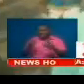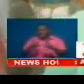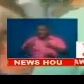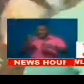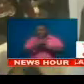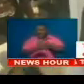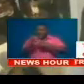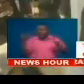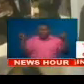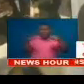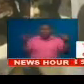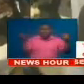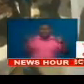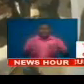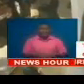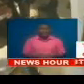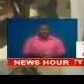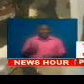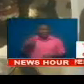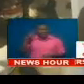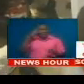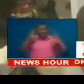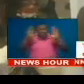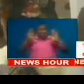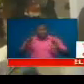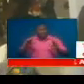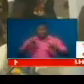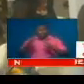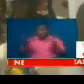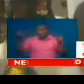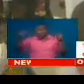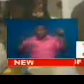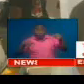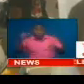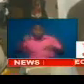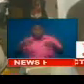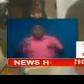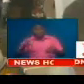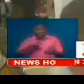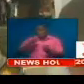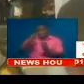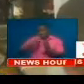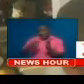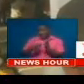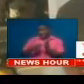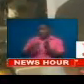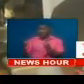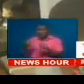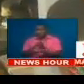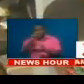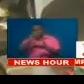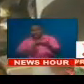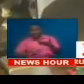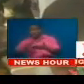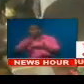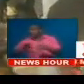places, different countries and all that. For our first time, I think it's great. It's okay. We have people coming in, filling some kind of questionnaires that we have. We have